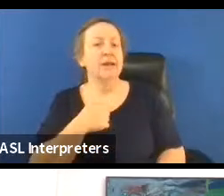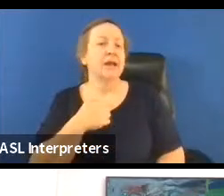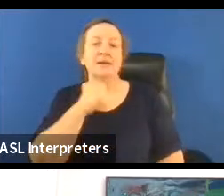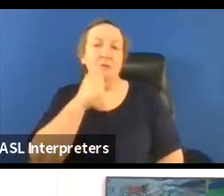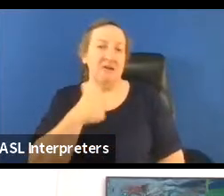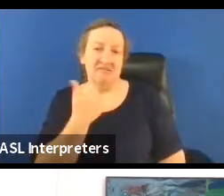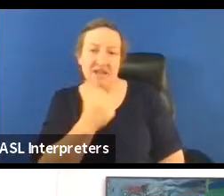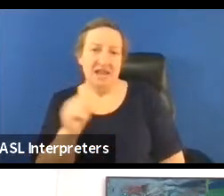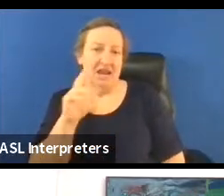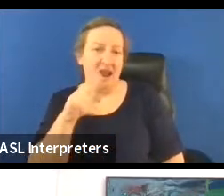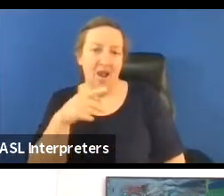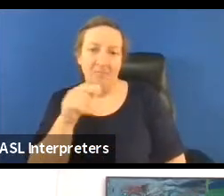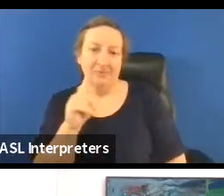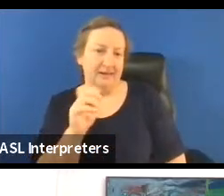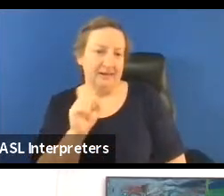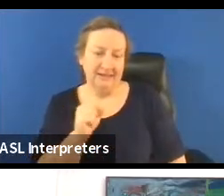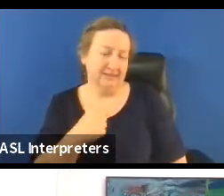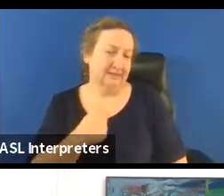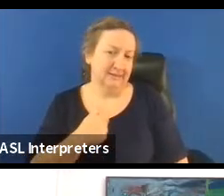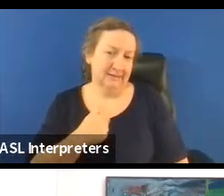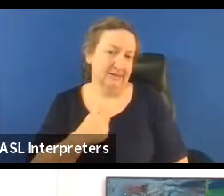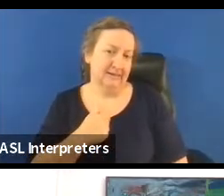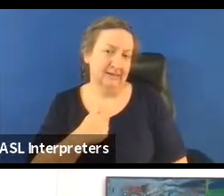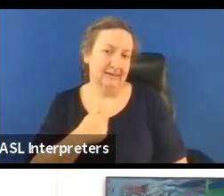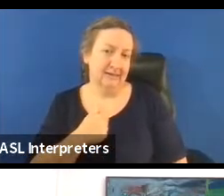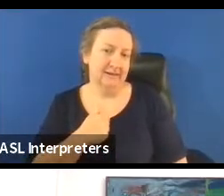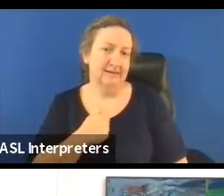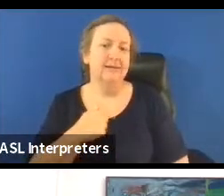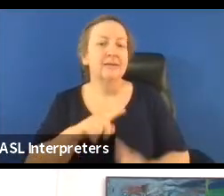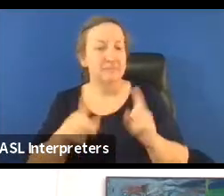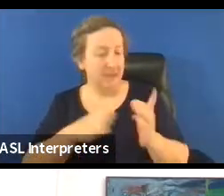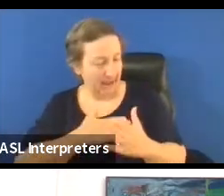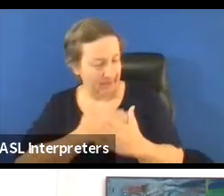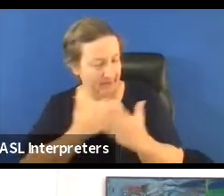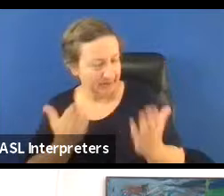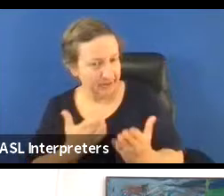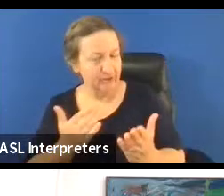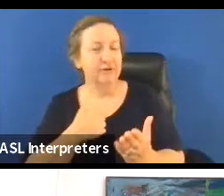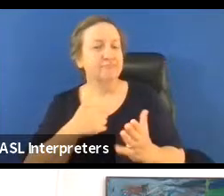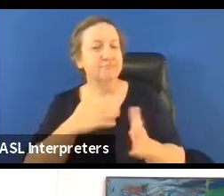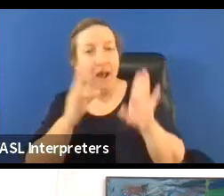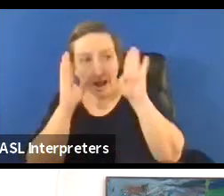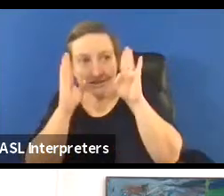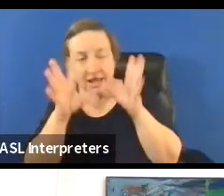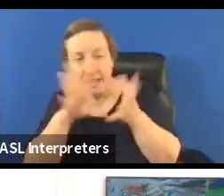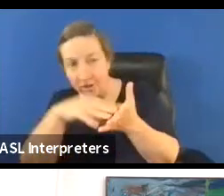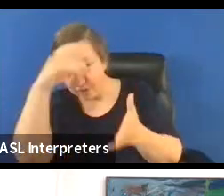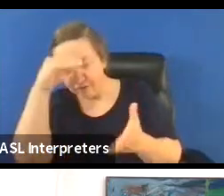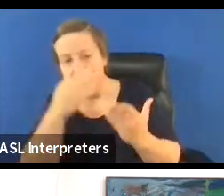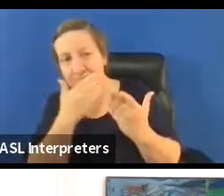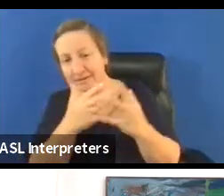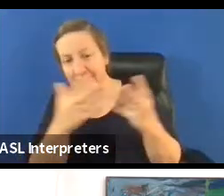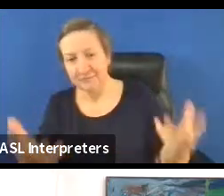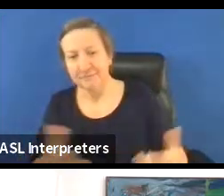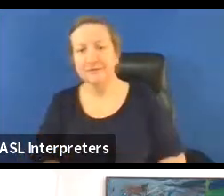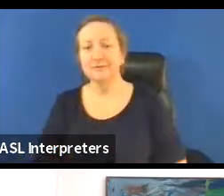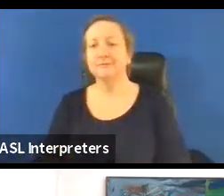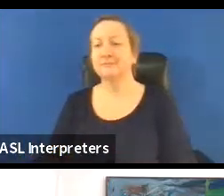any updates, but I'm just happy to be here to listen and learn. Thank you very much.